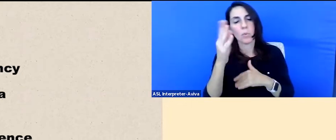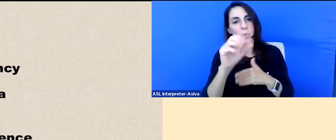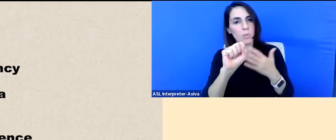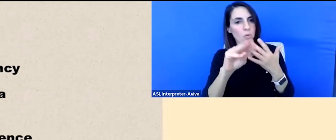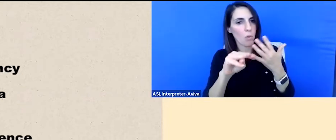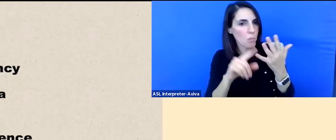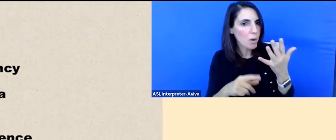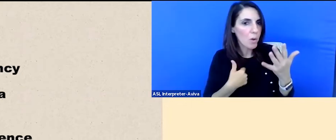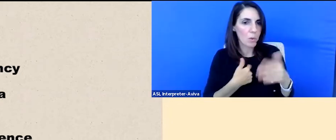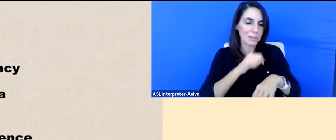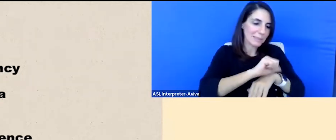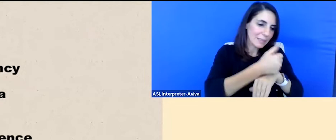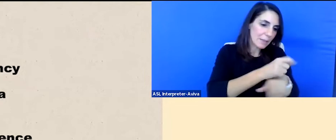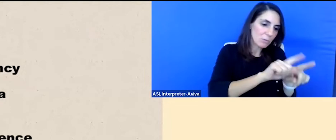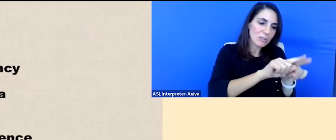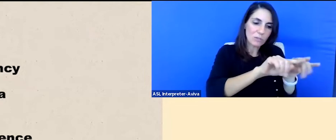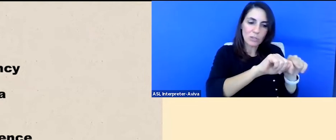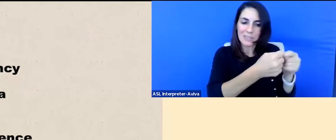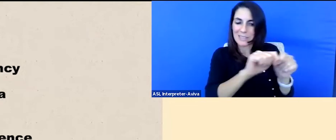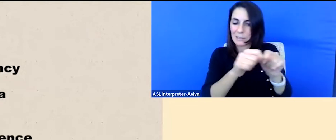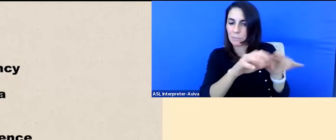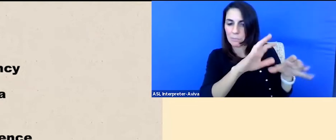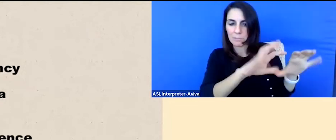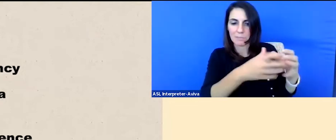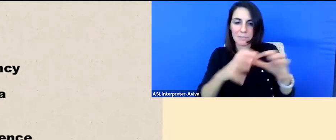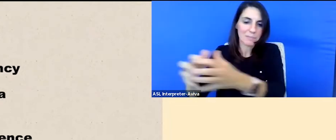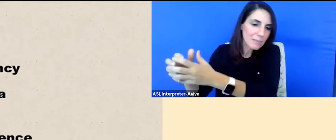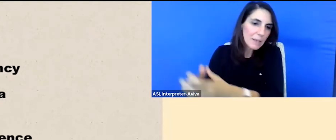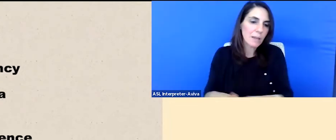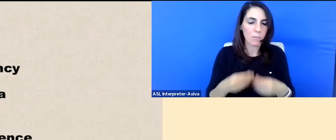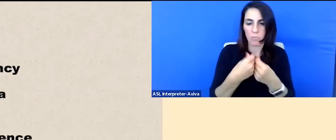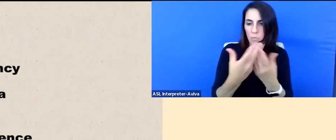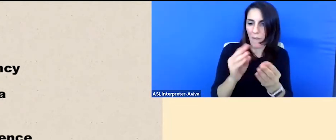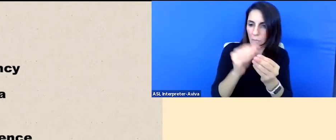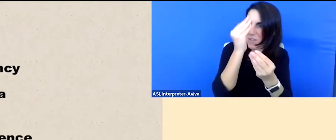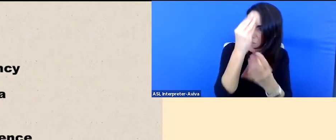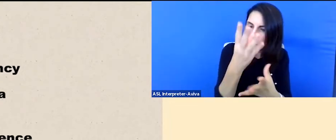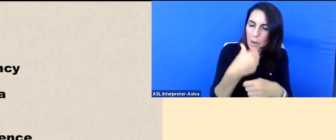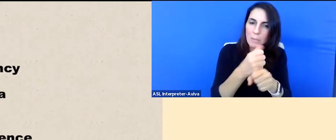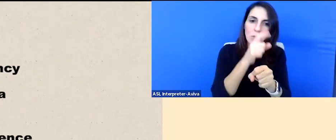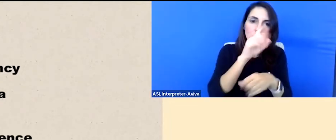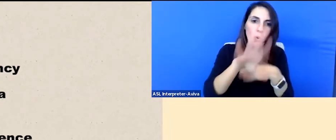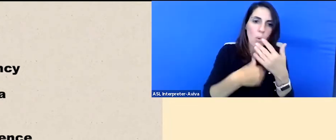the different teams to be able to provide information and keep them connected.